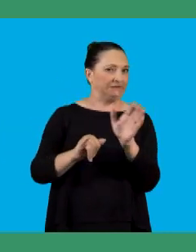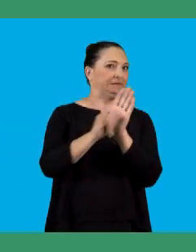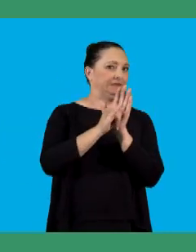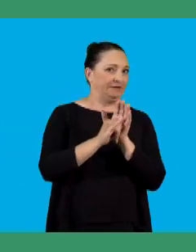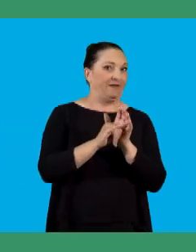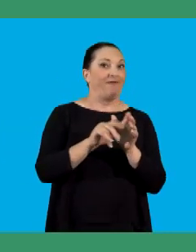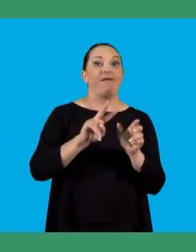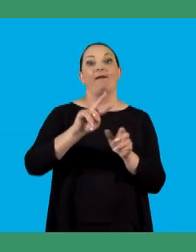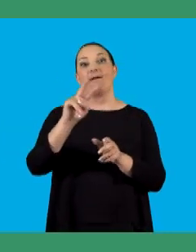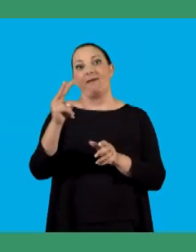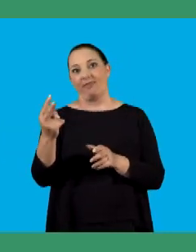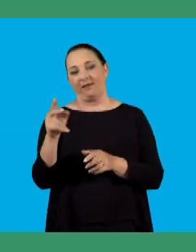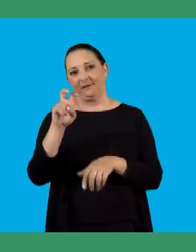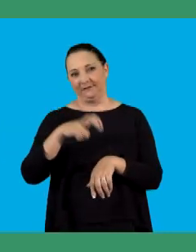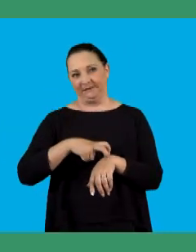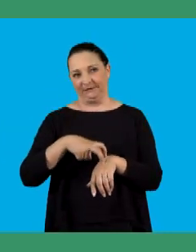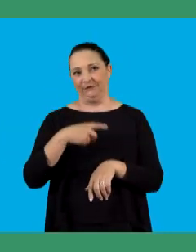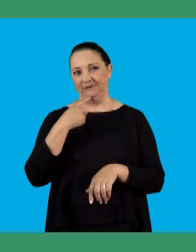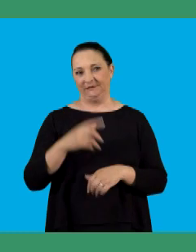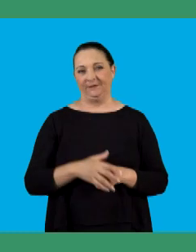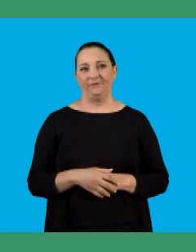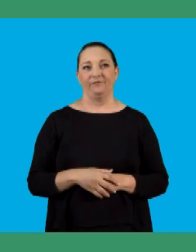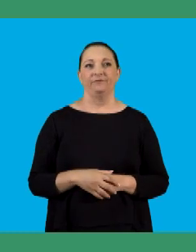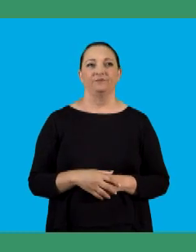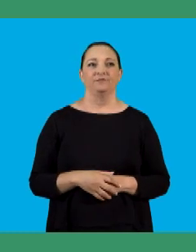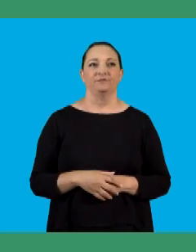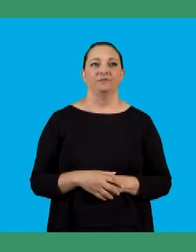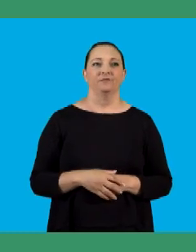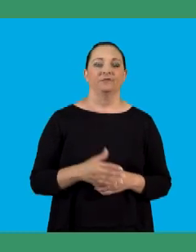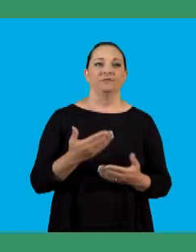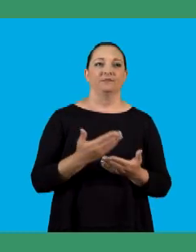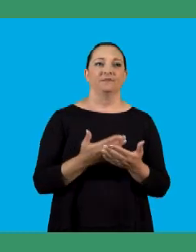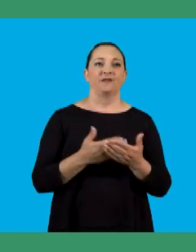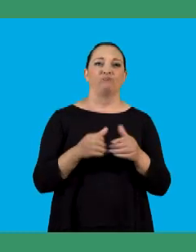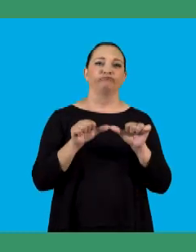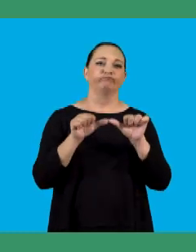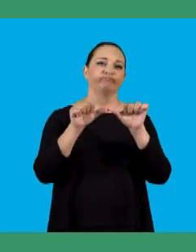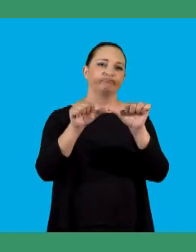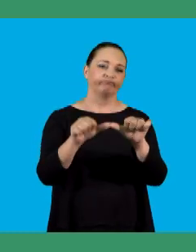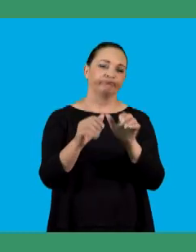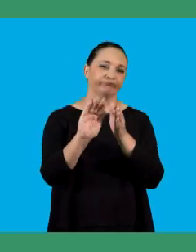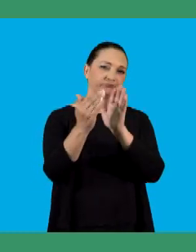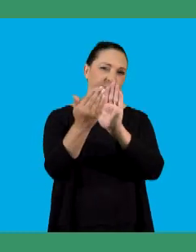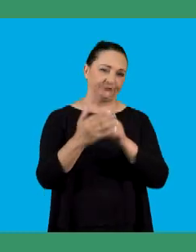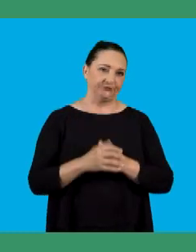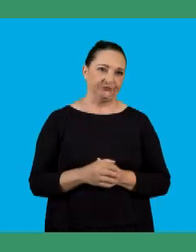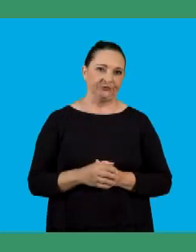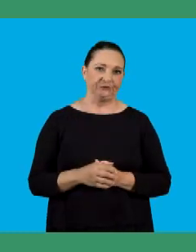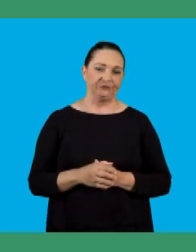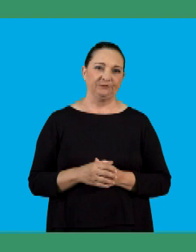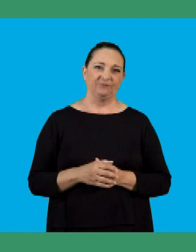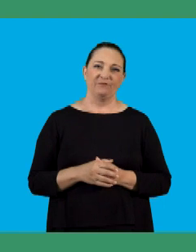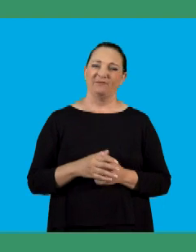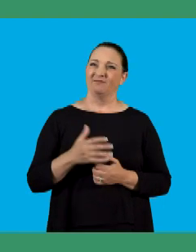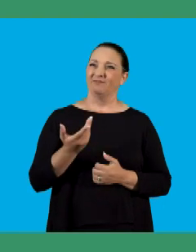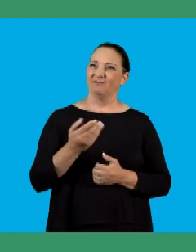in our scenario. Now, the first one would be the consequential approach. Now, you